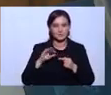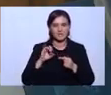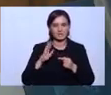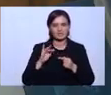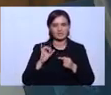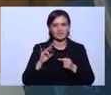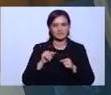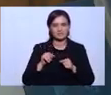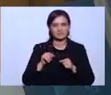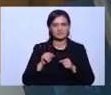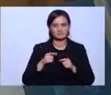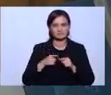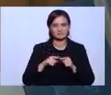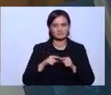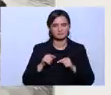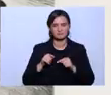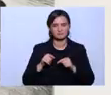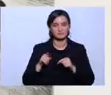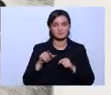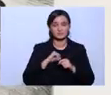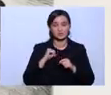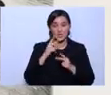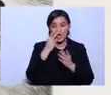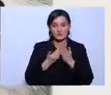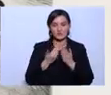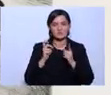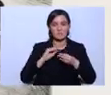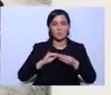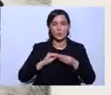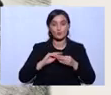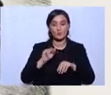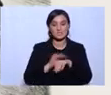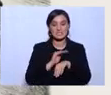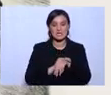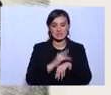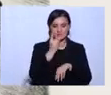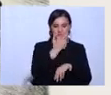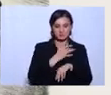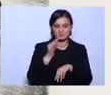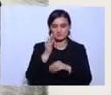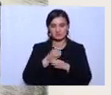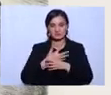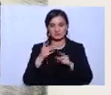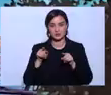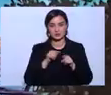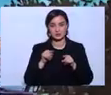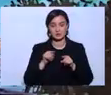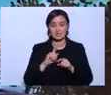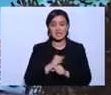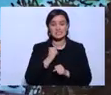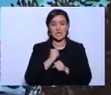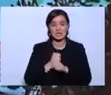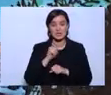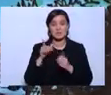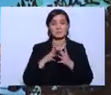dismissals. He shows friendship and loyalty, and that did more to sort of